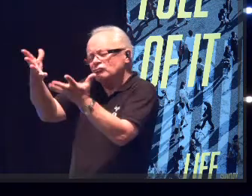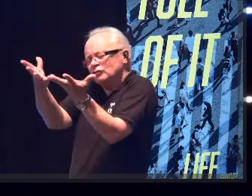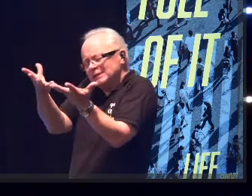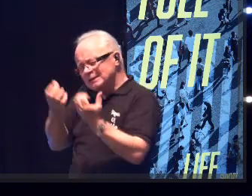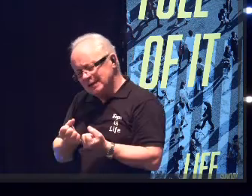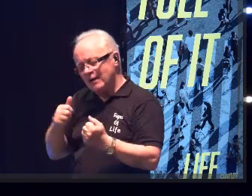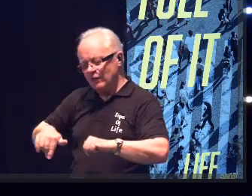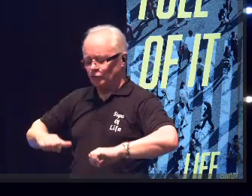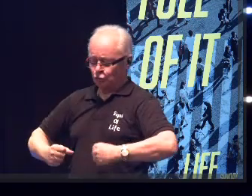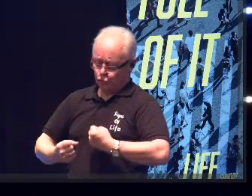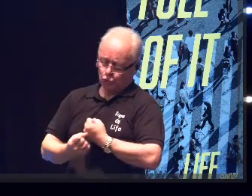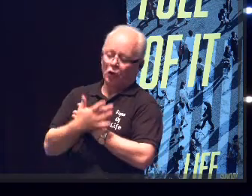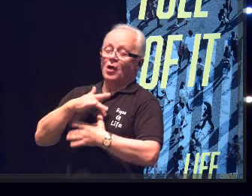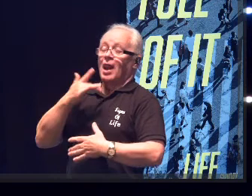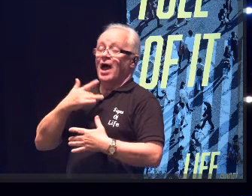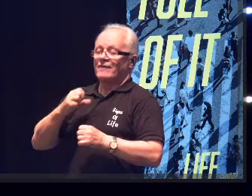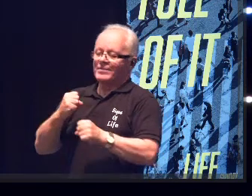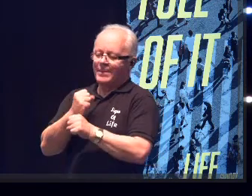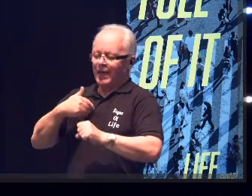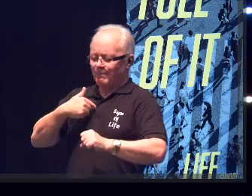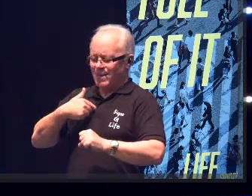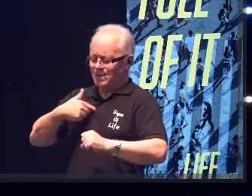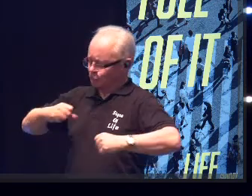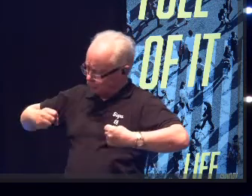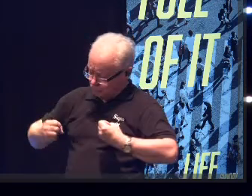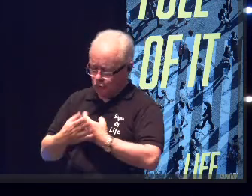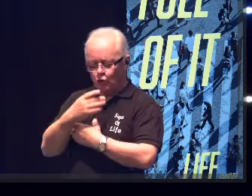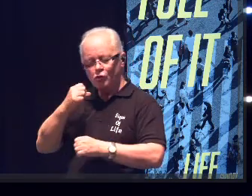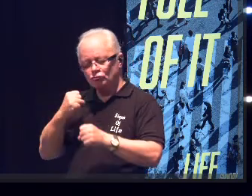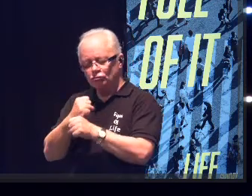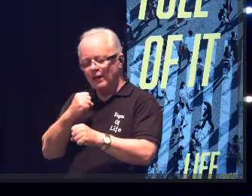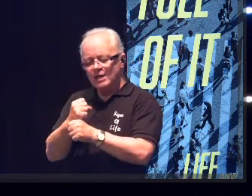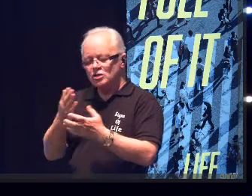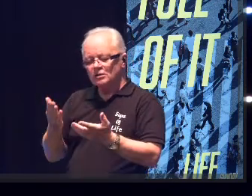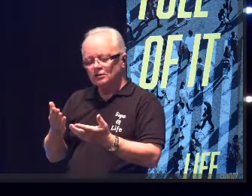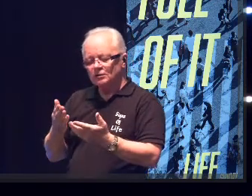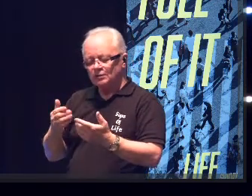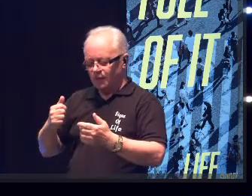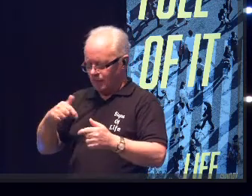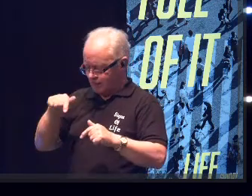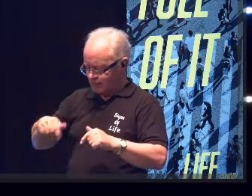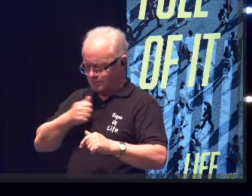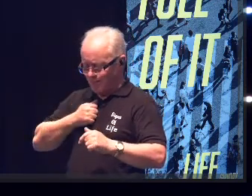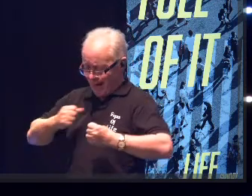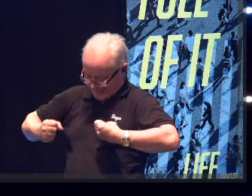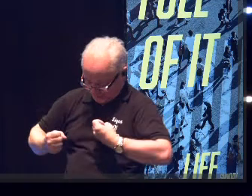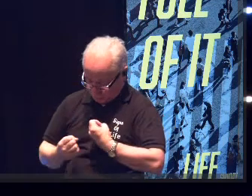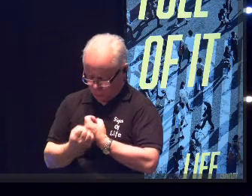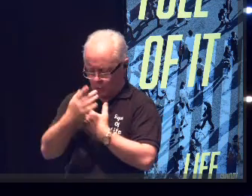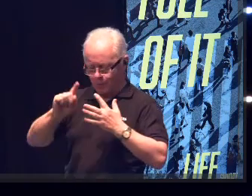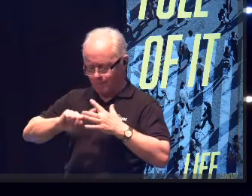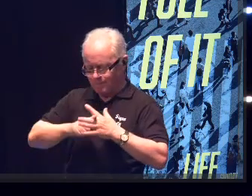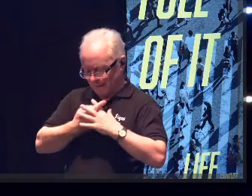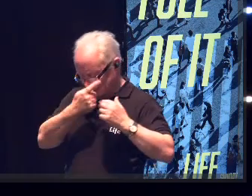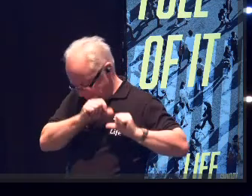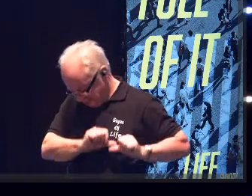life. Make me a new creation. This is my new beginning.